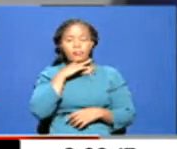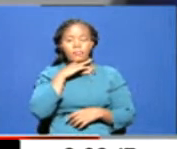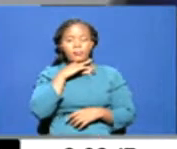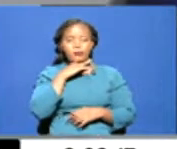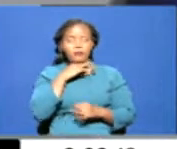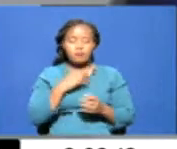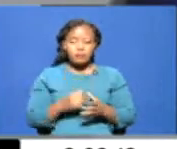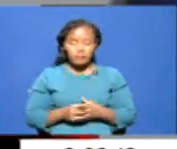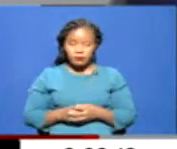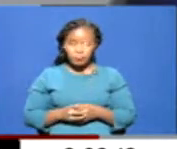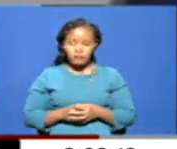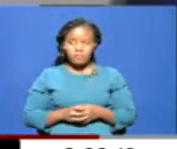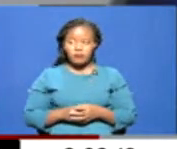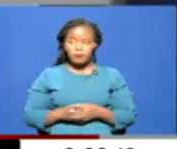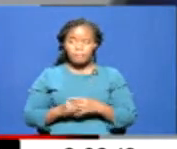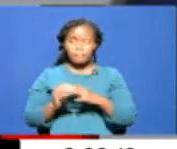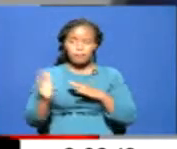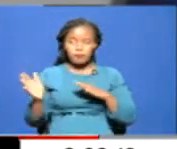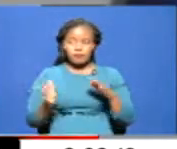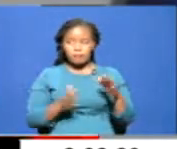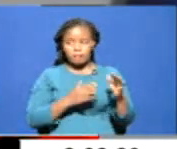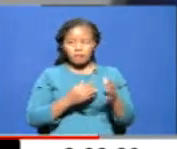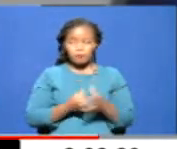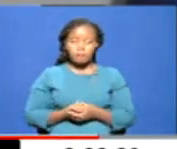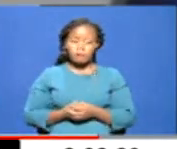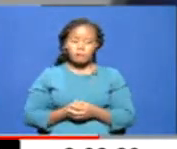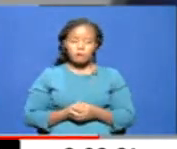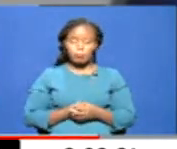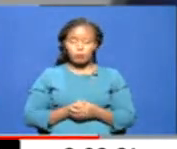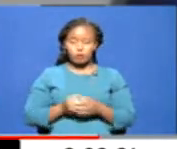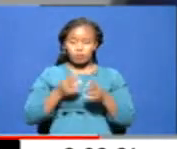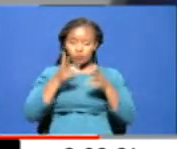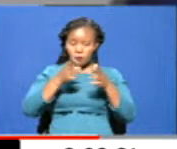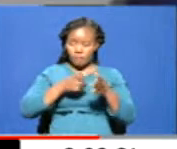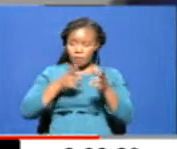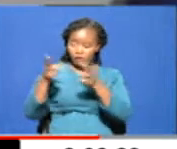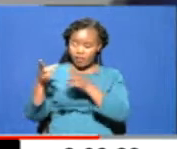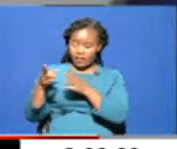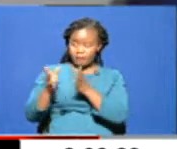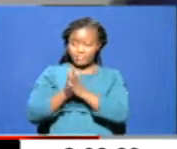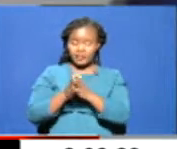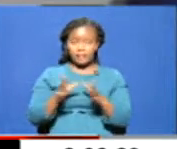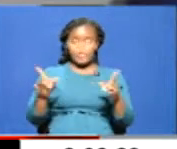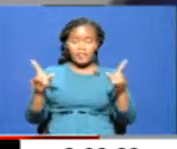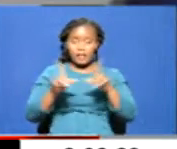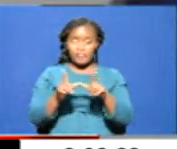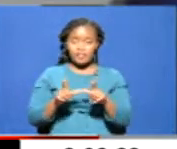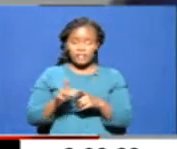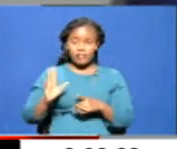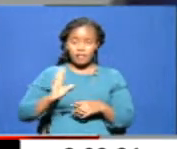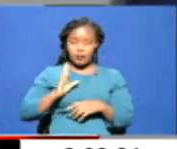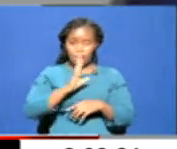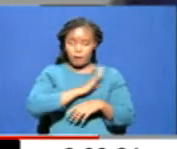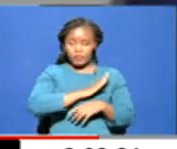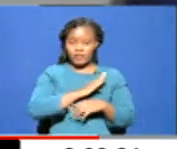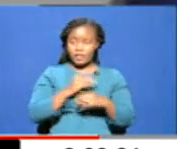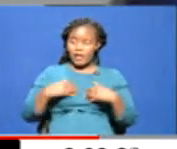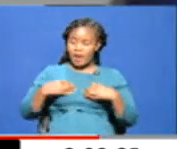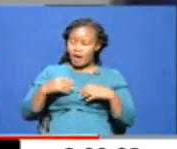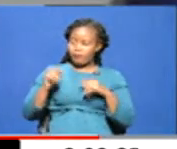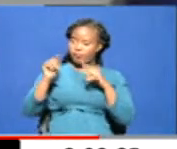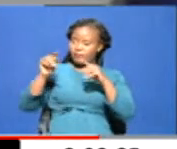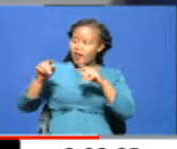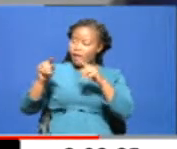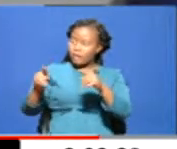Now, on to that Jimmy Wanjigi story, and the Firearms and Licensing Board has accused businessman Jimmy Wanjigi